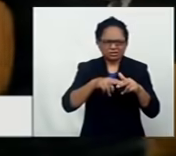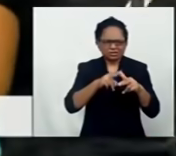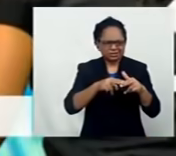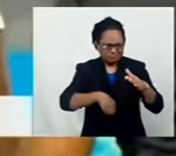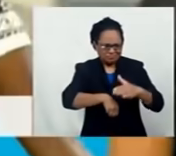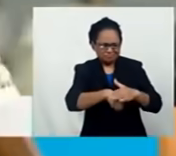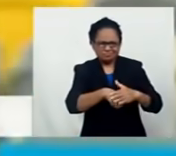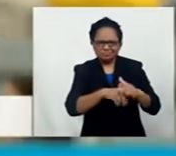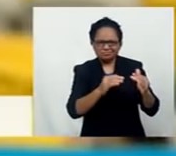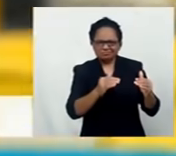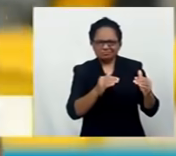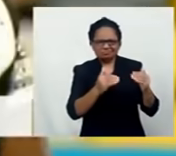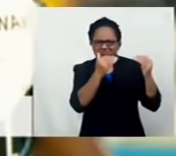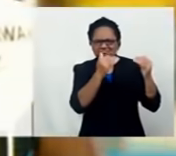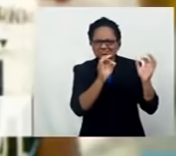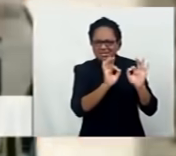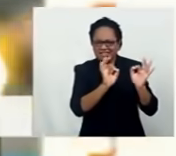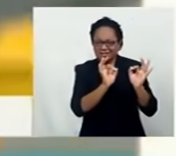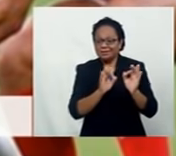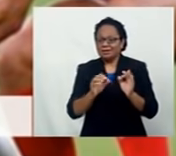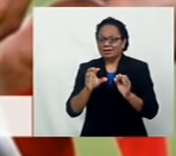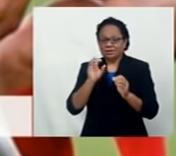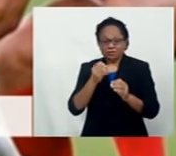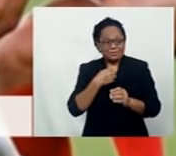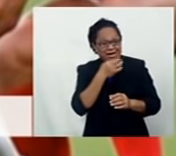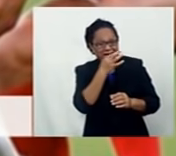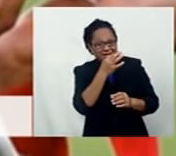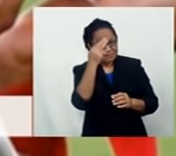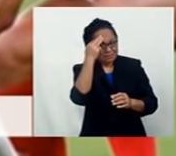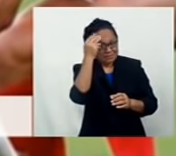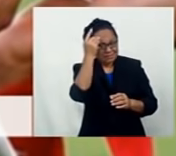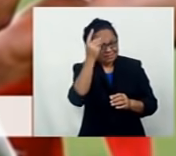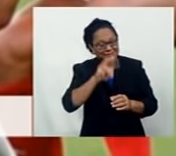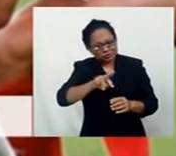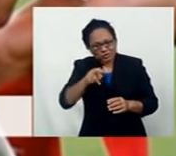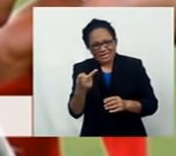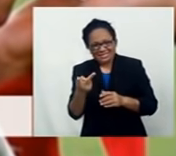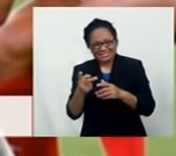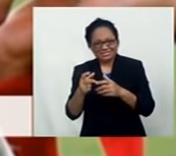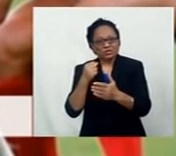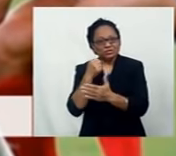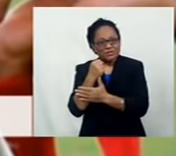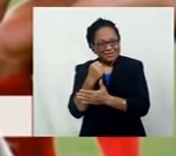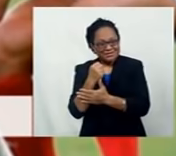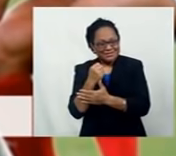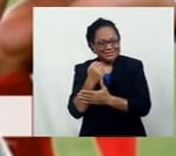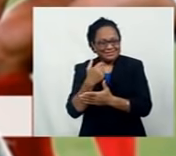asked my parents if I could switch to rugby, and that was the best decision I've ever made.